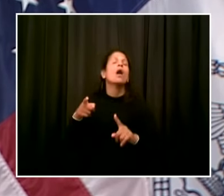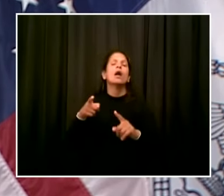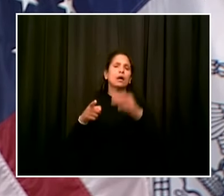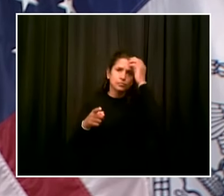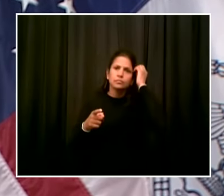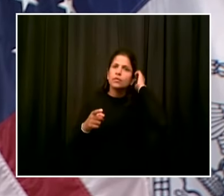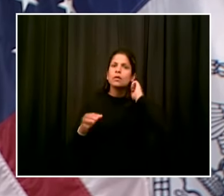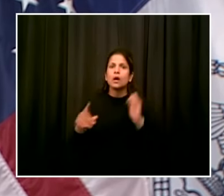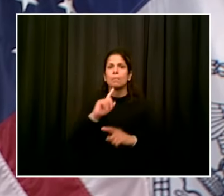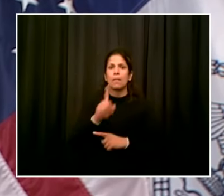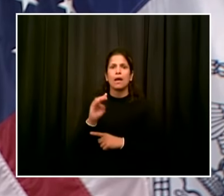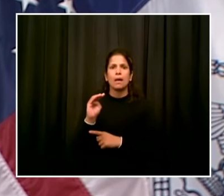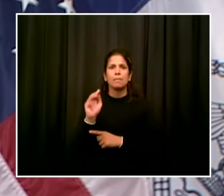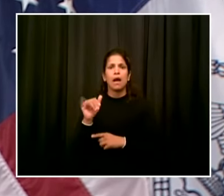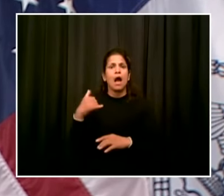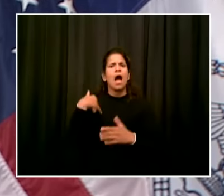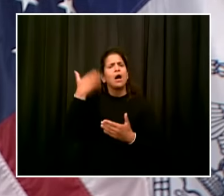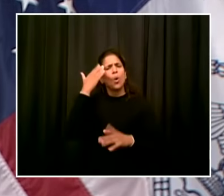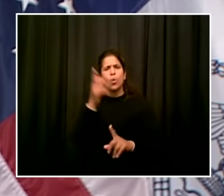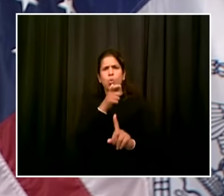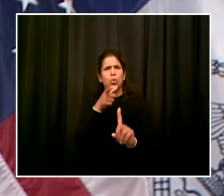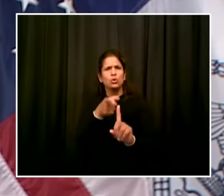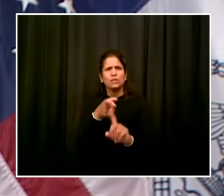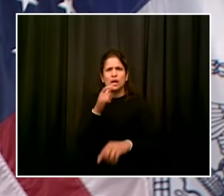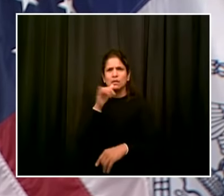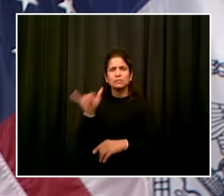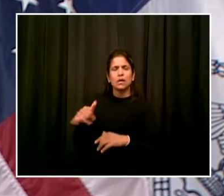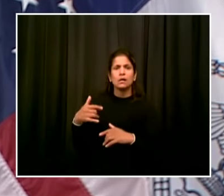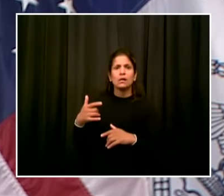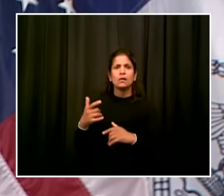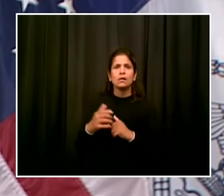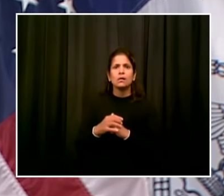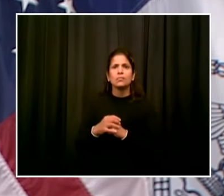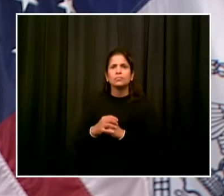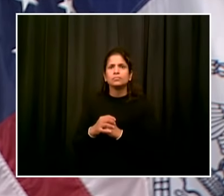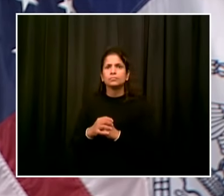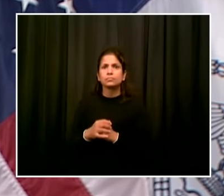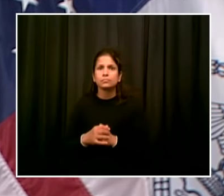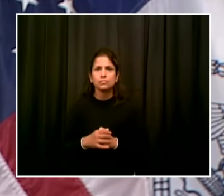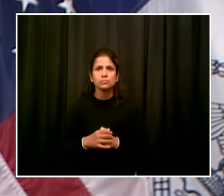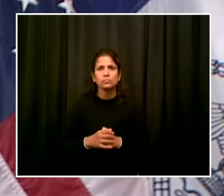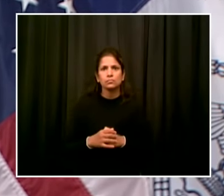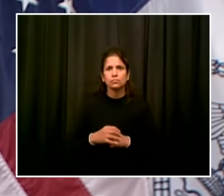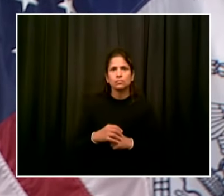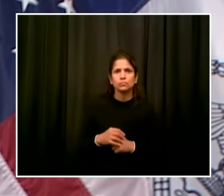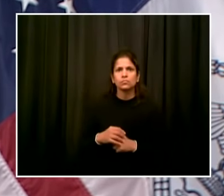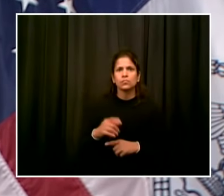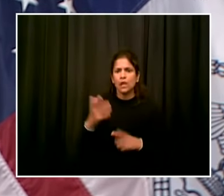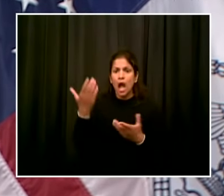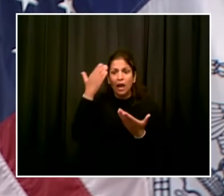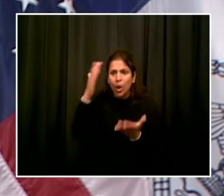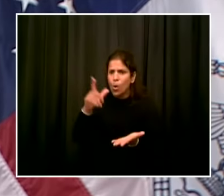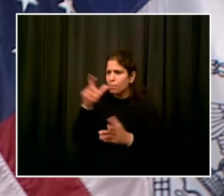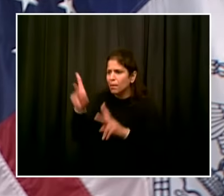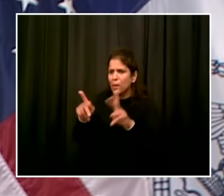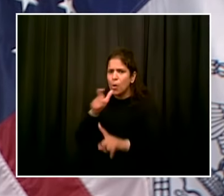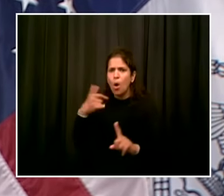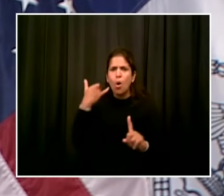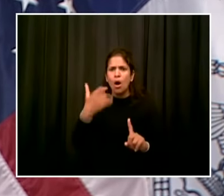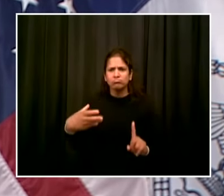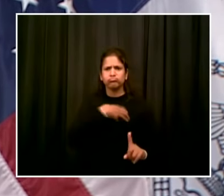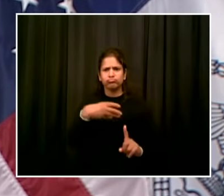respect for him. I just don't know the specifics, so I can't speak to it. But any time that any community members or elected officials raise something, our enforcement